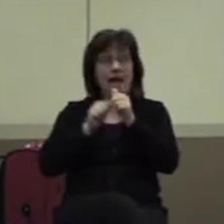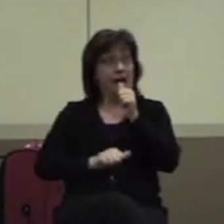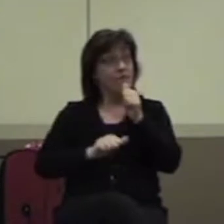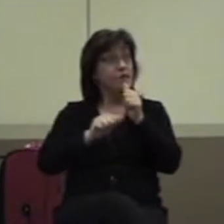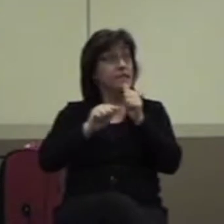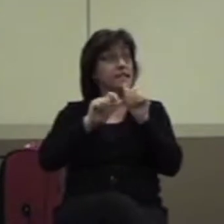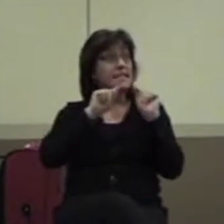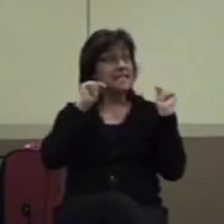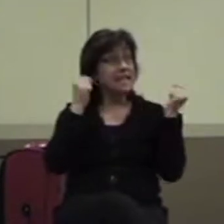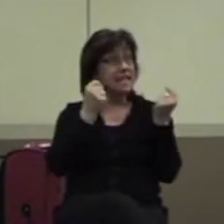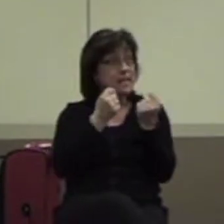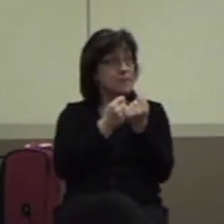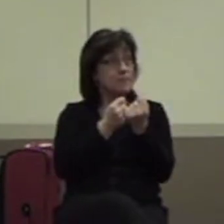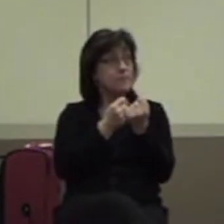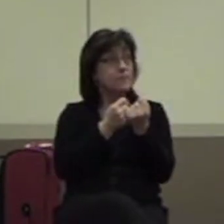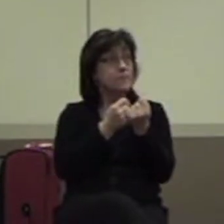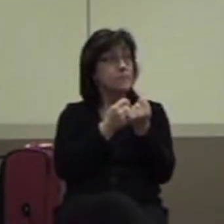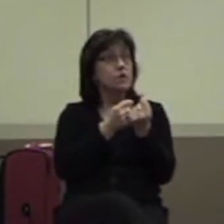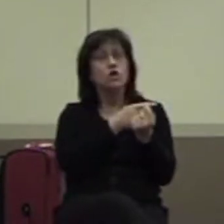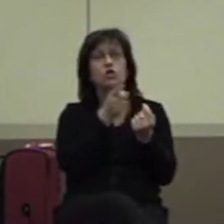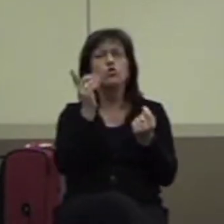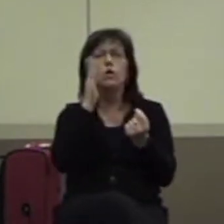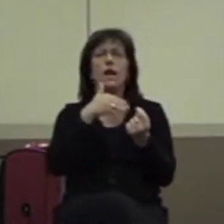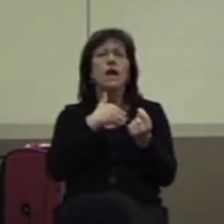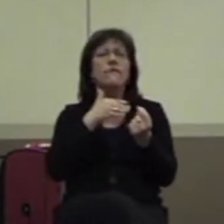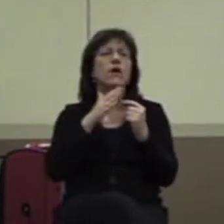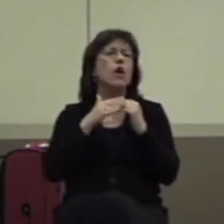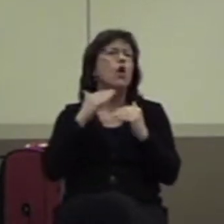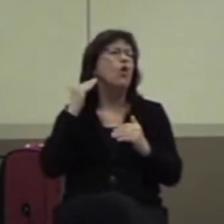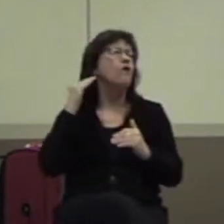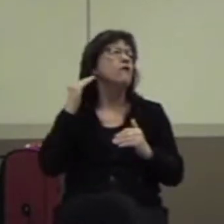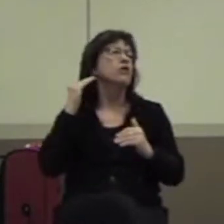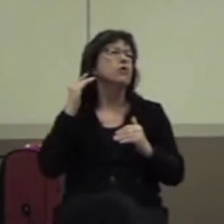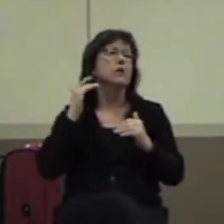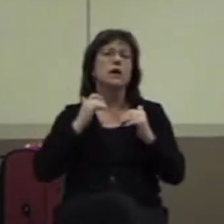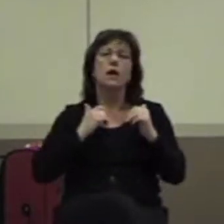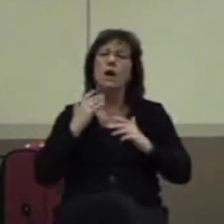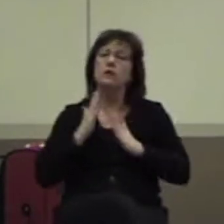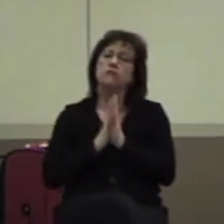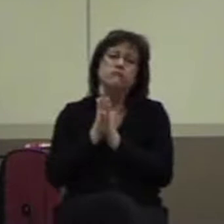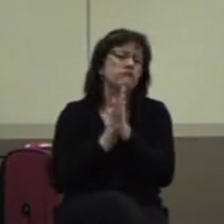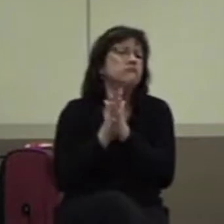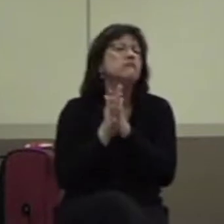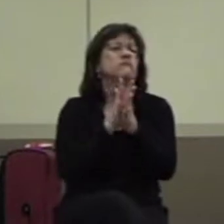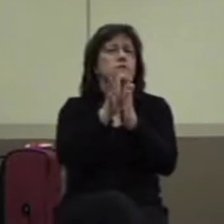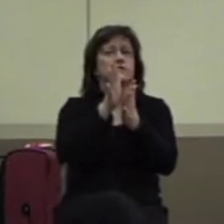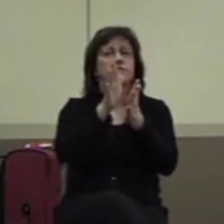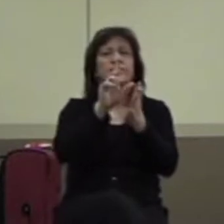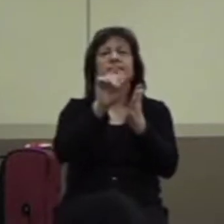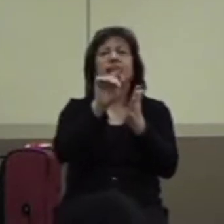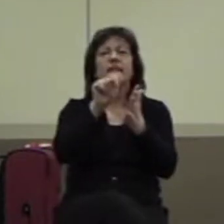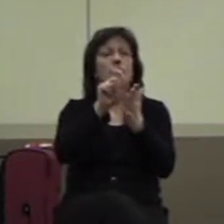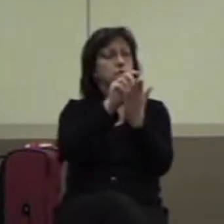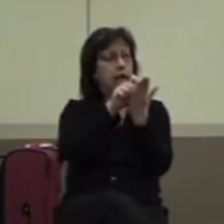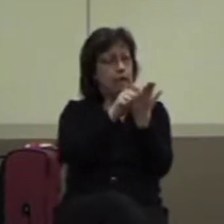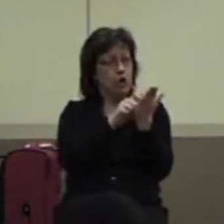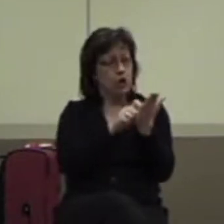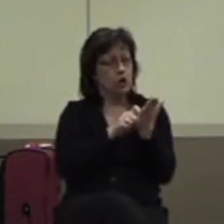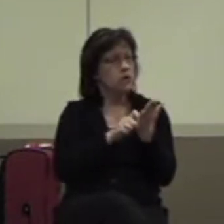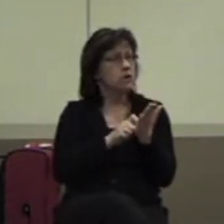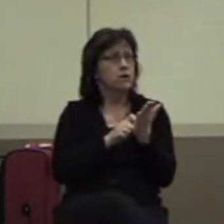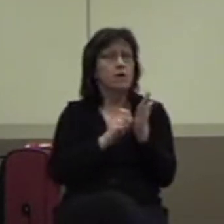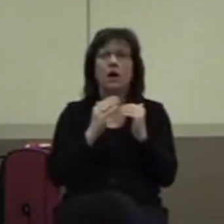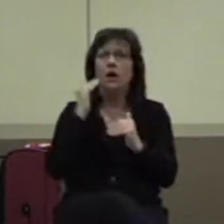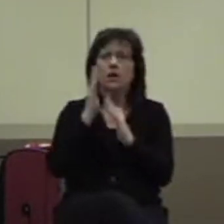every single team, you will have an overzealous data taker. Now, sometimes they're an overzealous